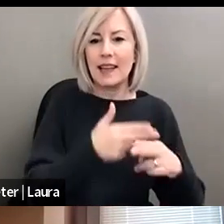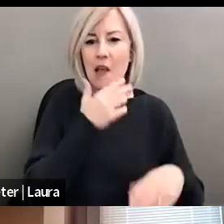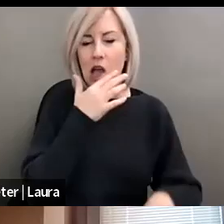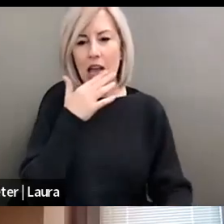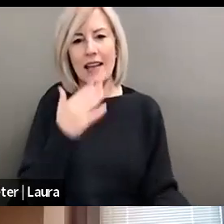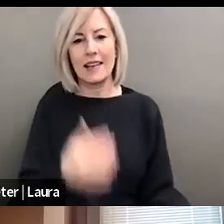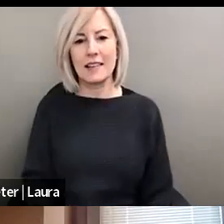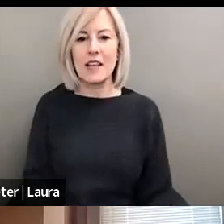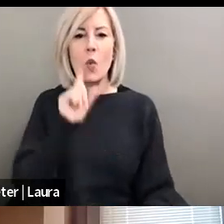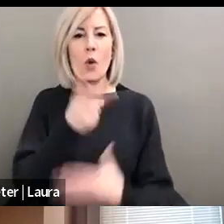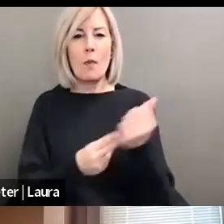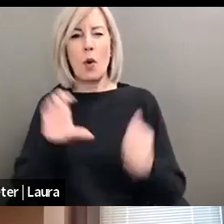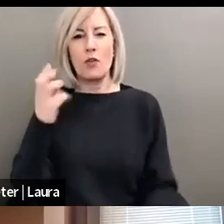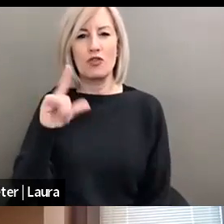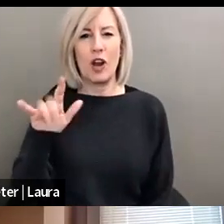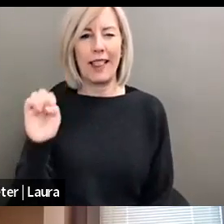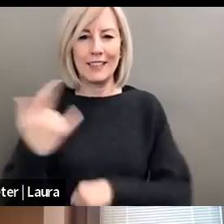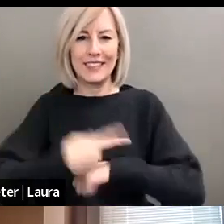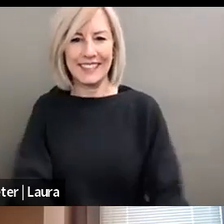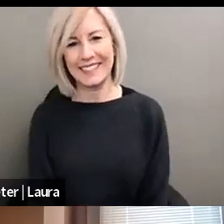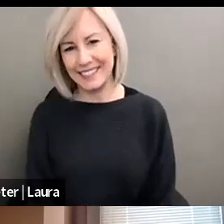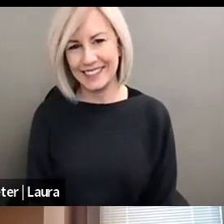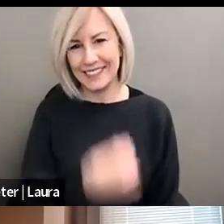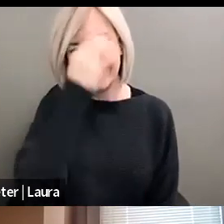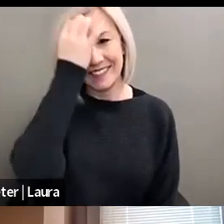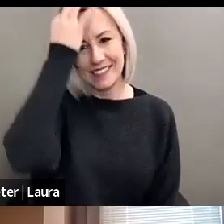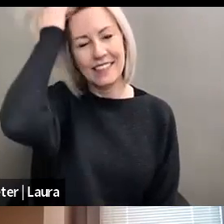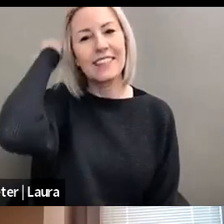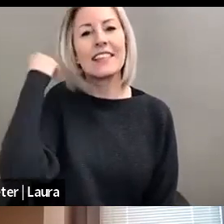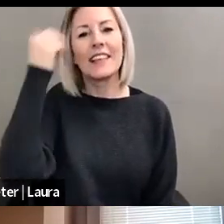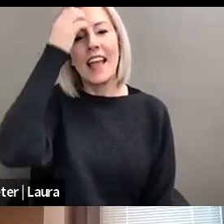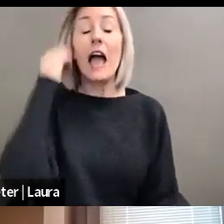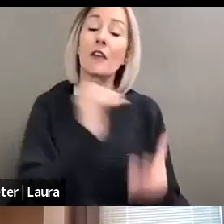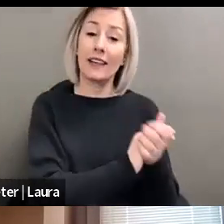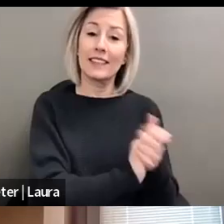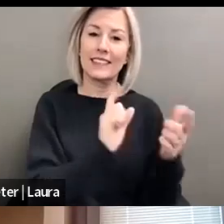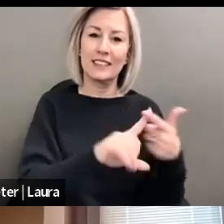you. are. We're both Charlie today. Charlie. Congratulations to Charlie as well.